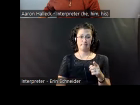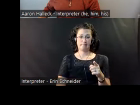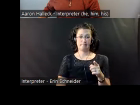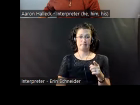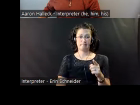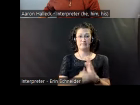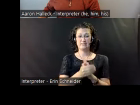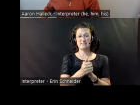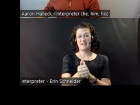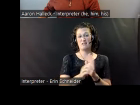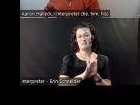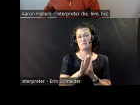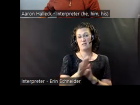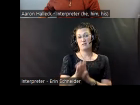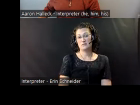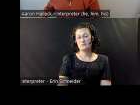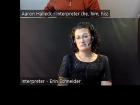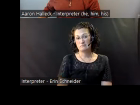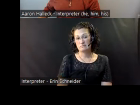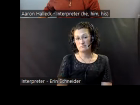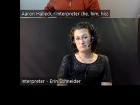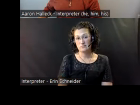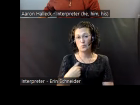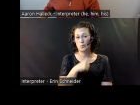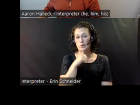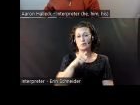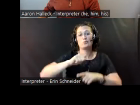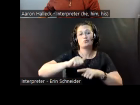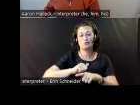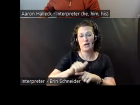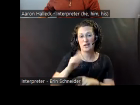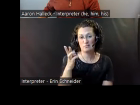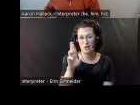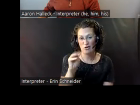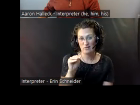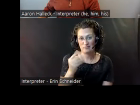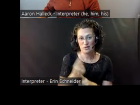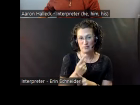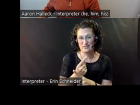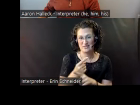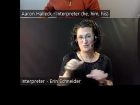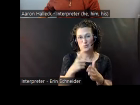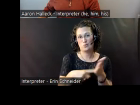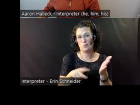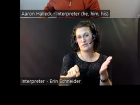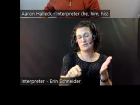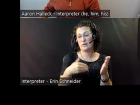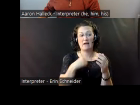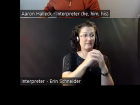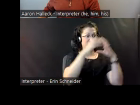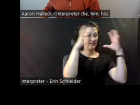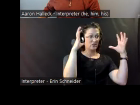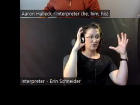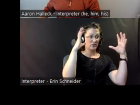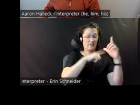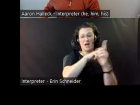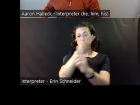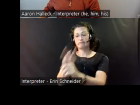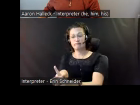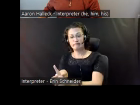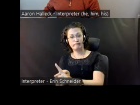talent development. We don't train BRMs to do what we need them to do. We have this great vision for what we want to do, and then we give them just the same